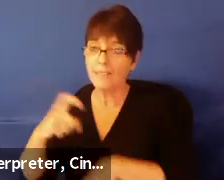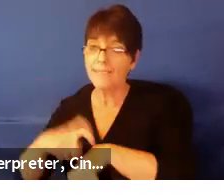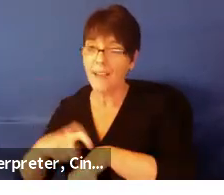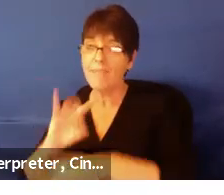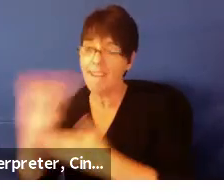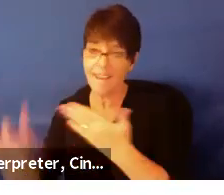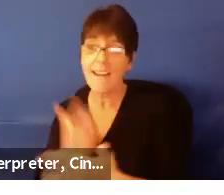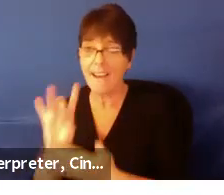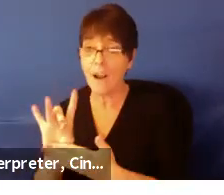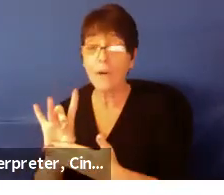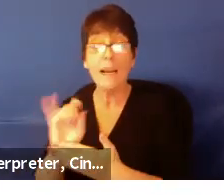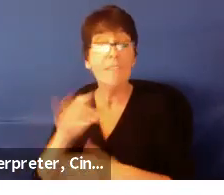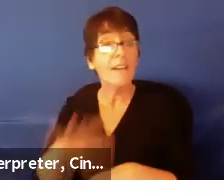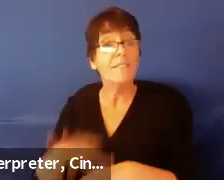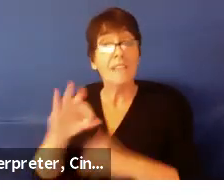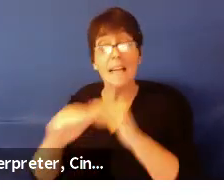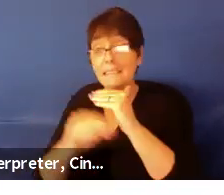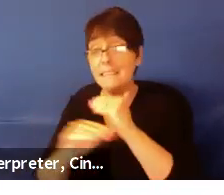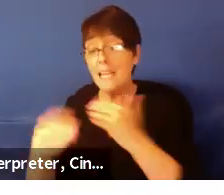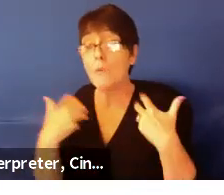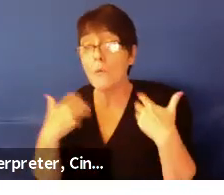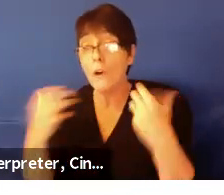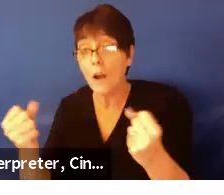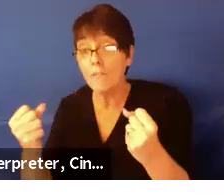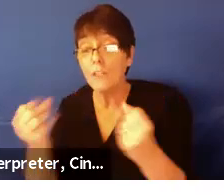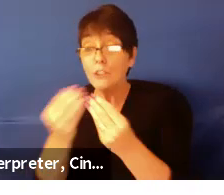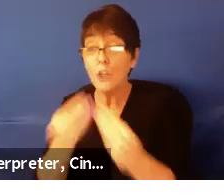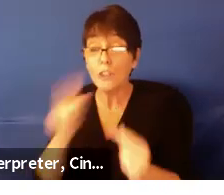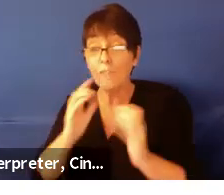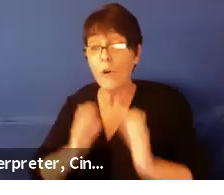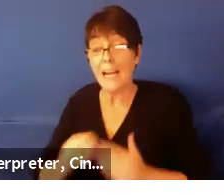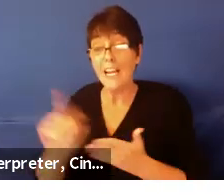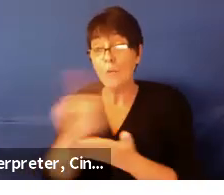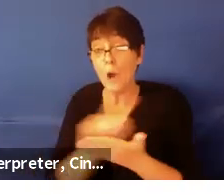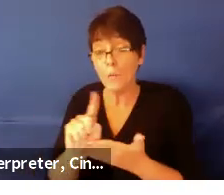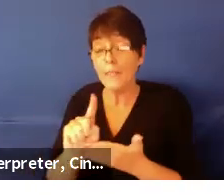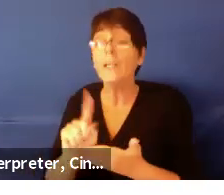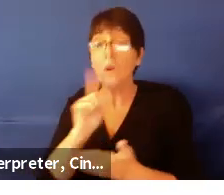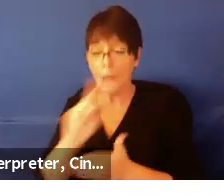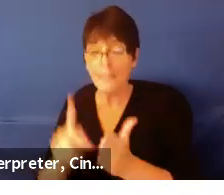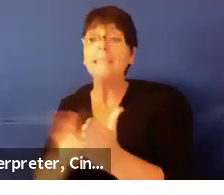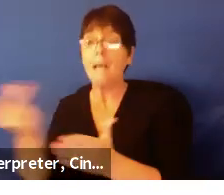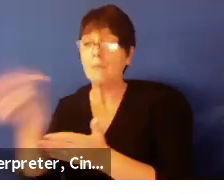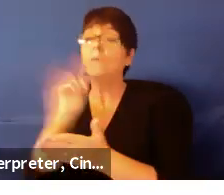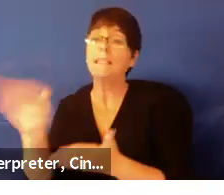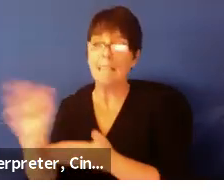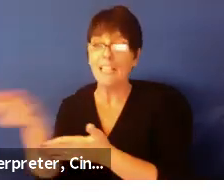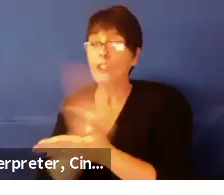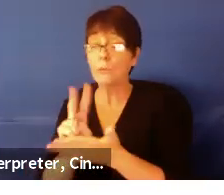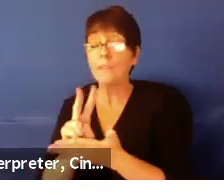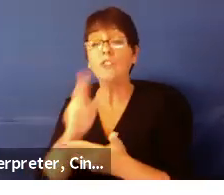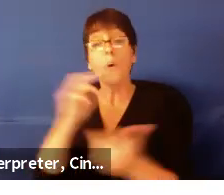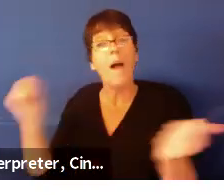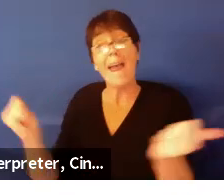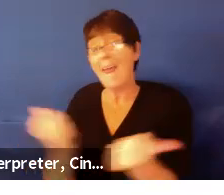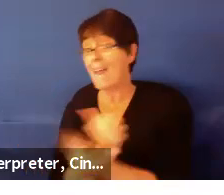find stable recovery solutions for clients in a week, it's going to take 2 weeks. So everything